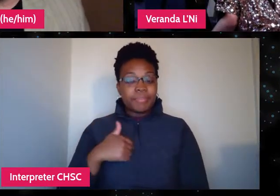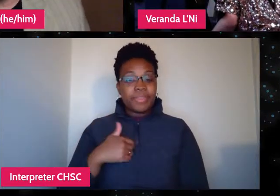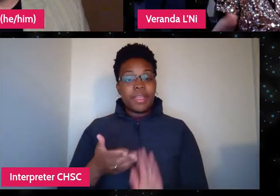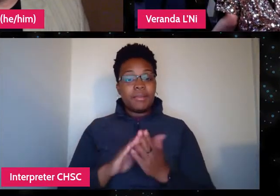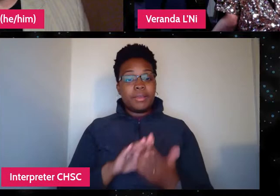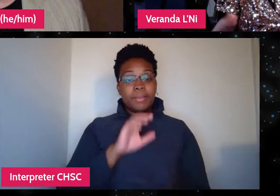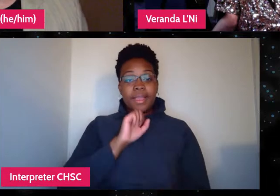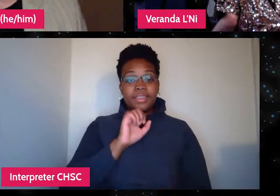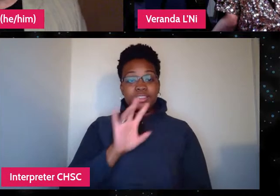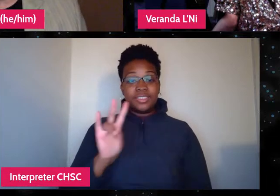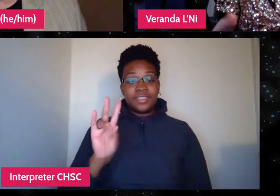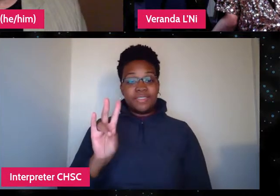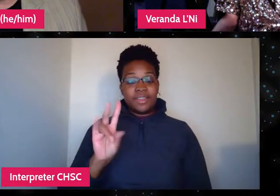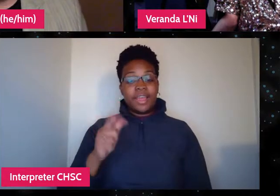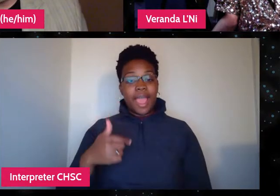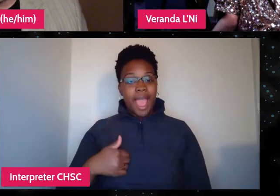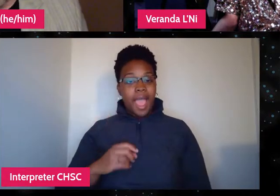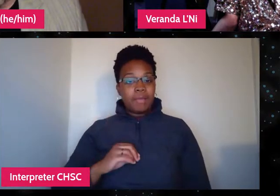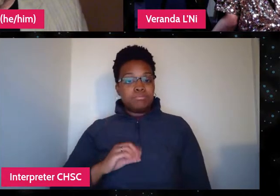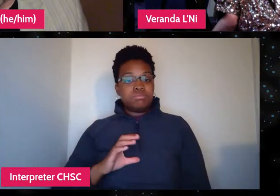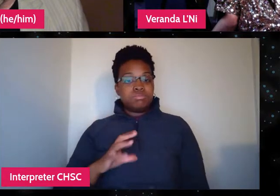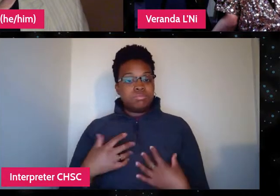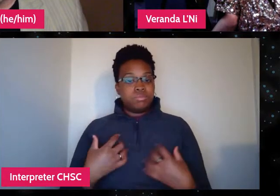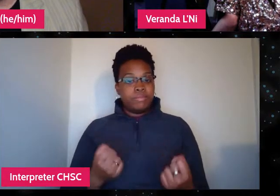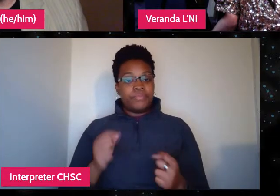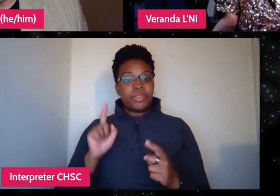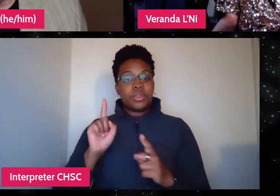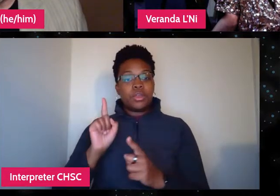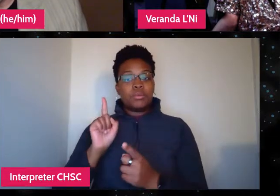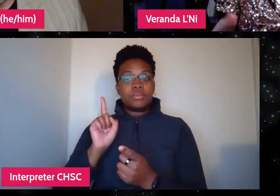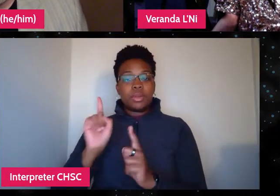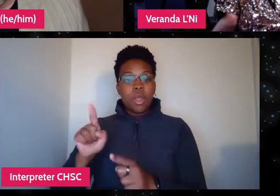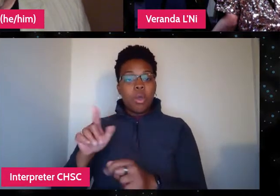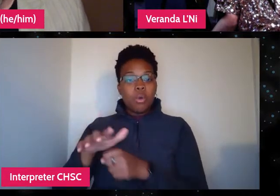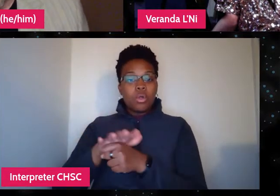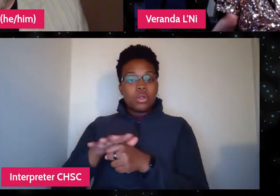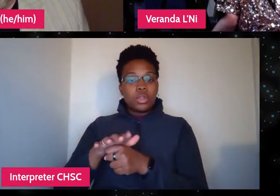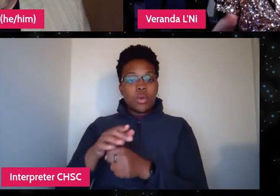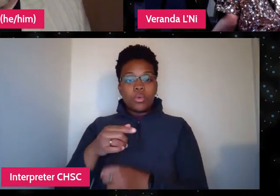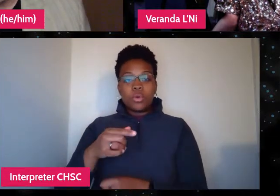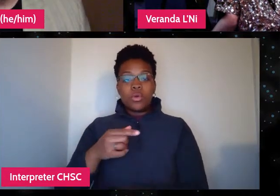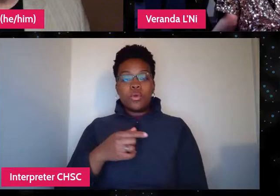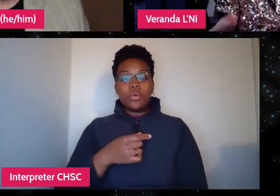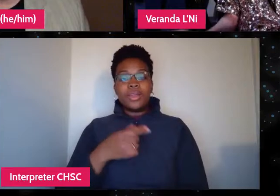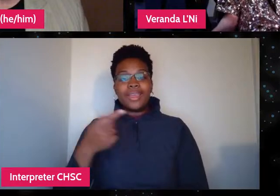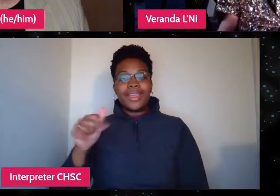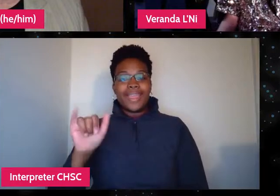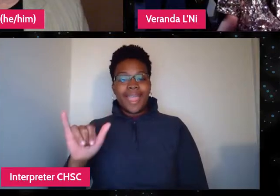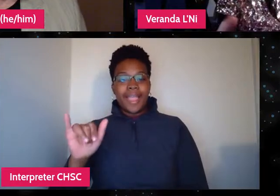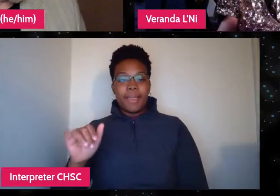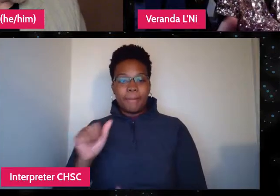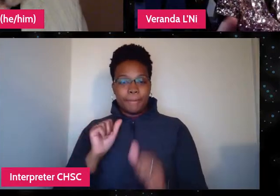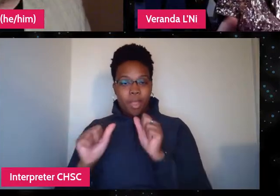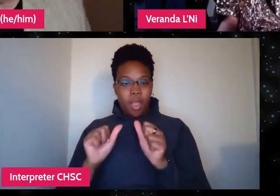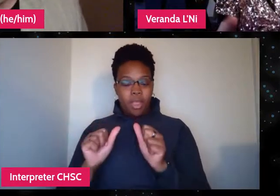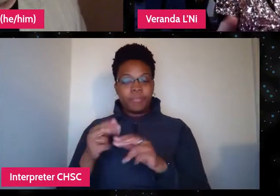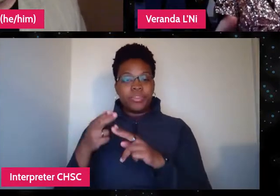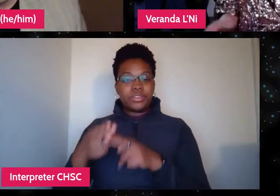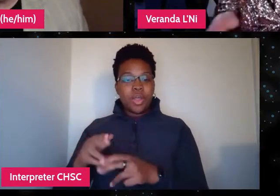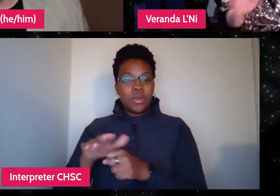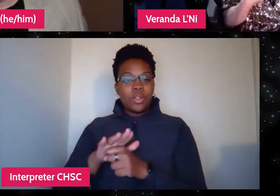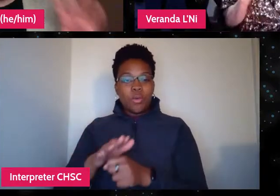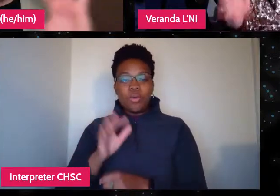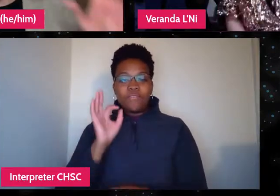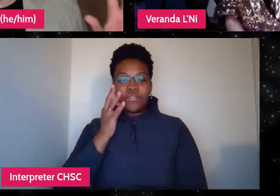17, I got up the nerve to go to our local gay bar, which actually was called the Universal Fruit and Nut Company, which is like the best gay bar